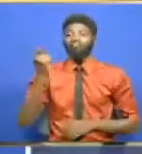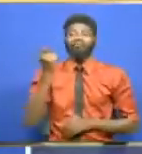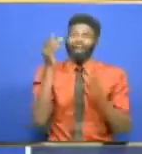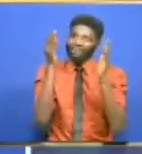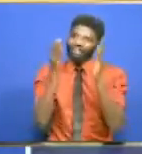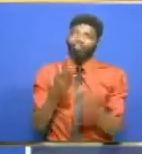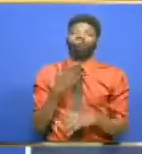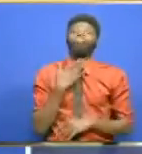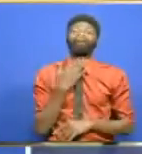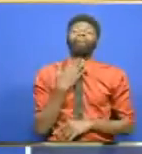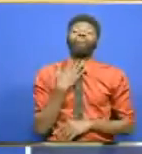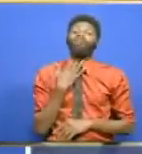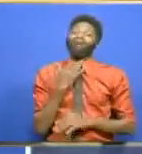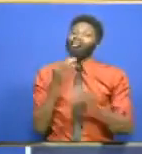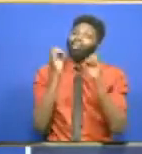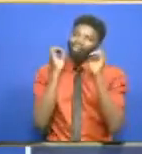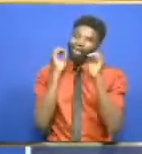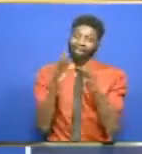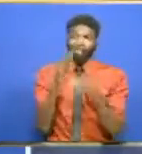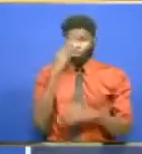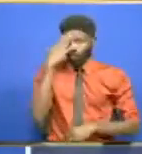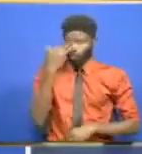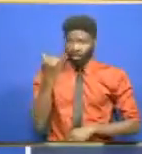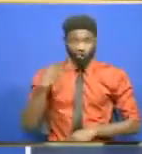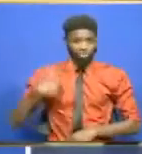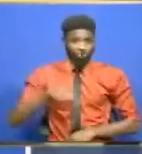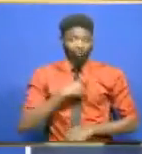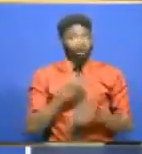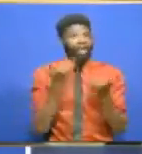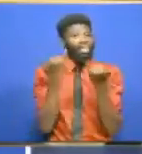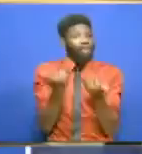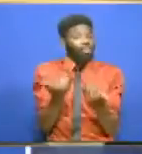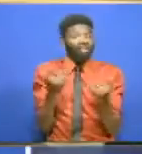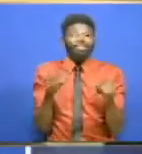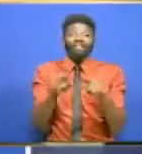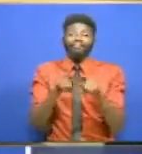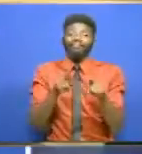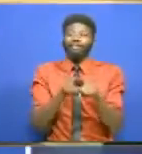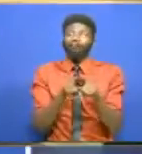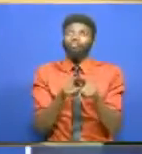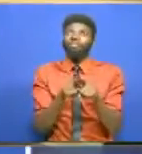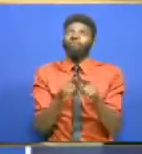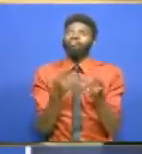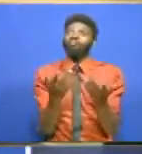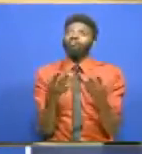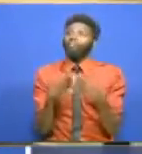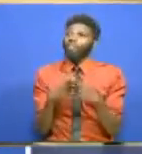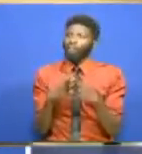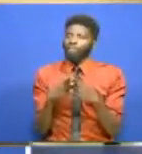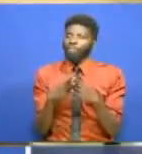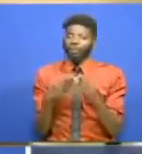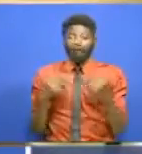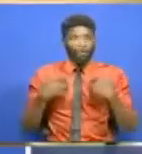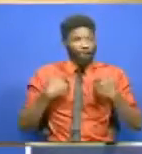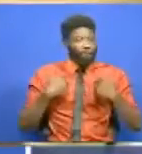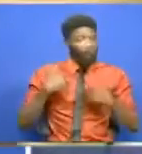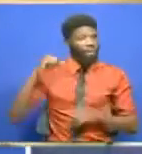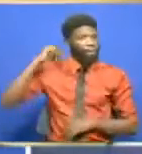to confront because we are subjected to playing the politics